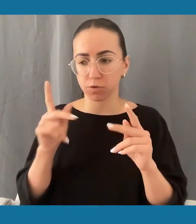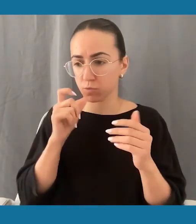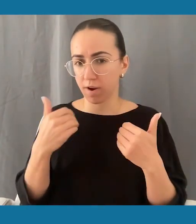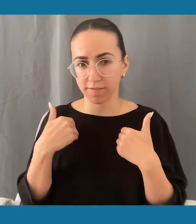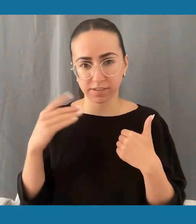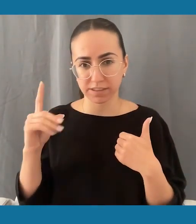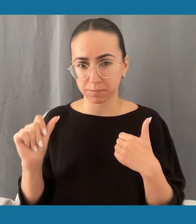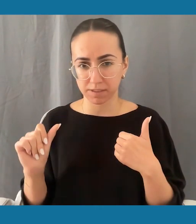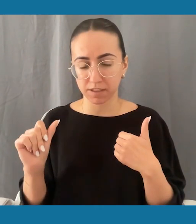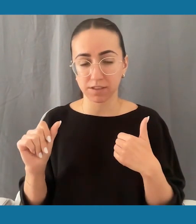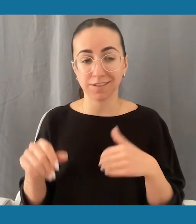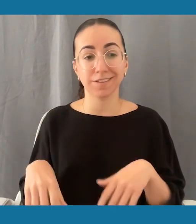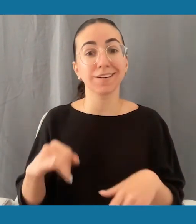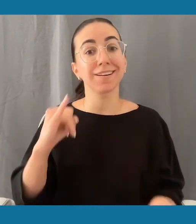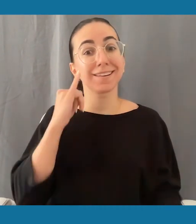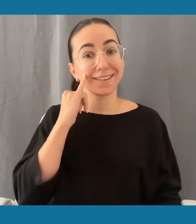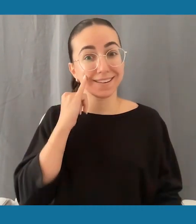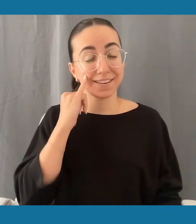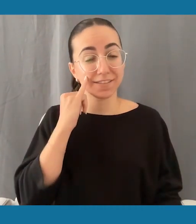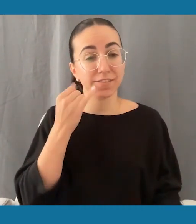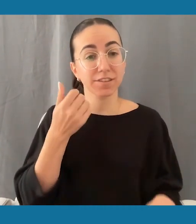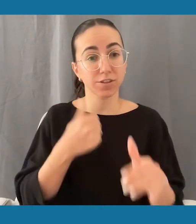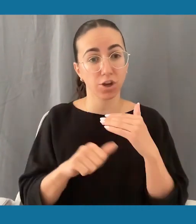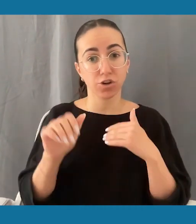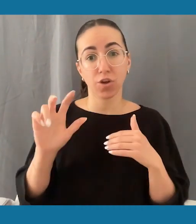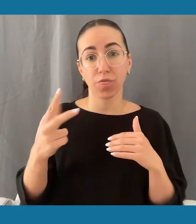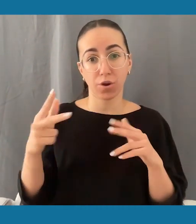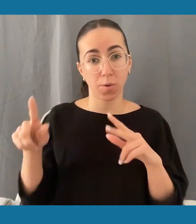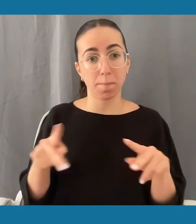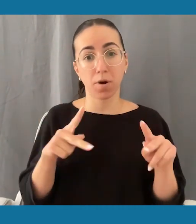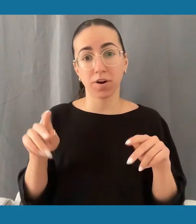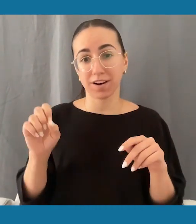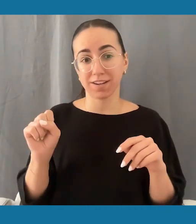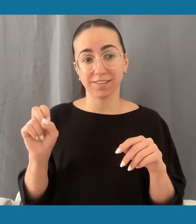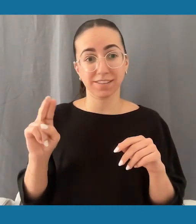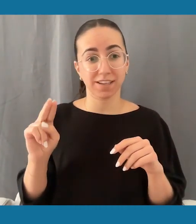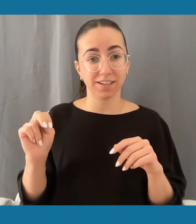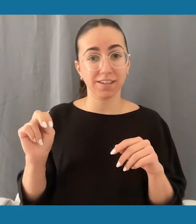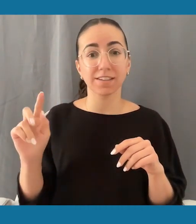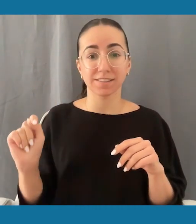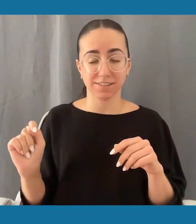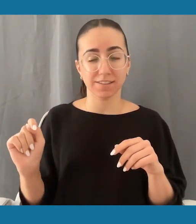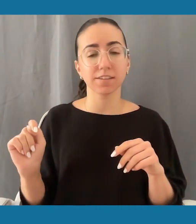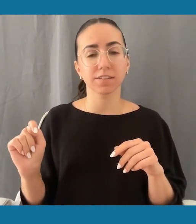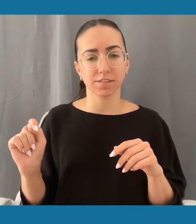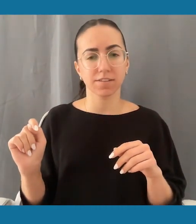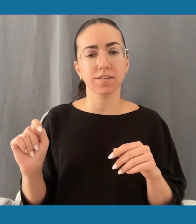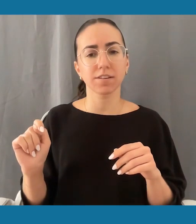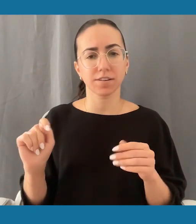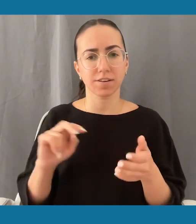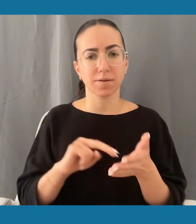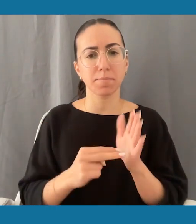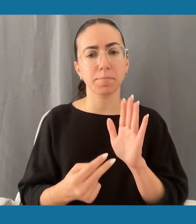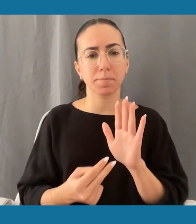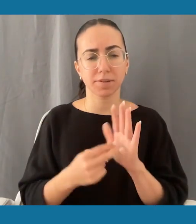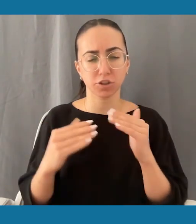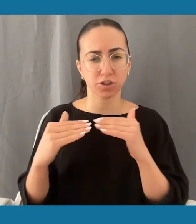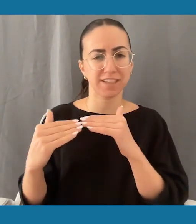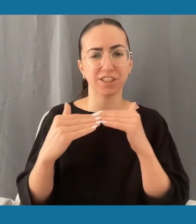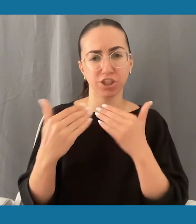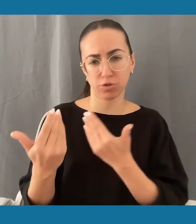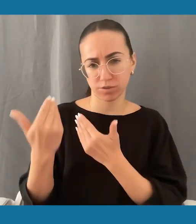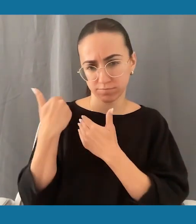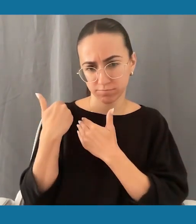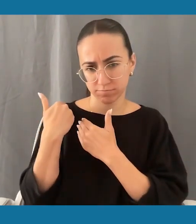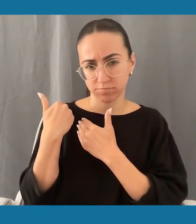disabled. Whereas if it is in a third party supplemental needs trust, there is a fiduciary duty owed by the person appointed